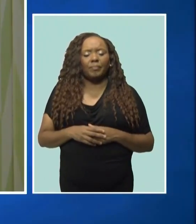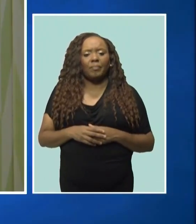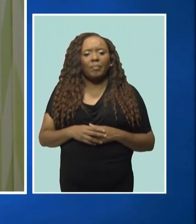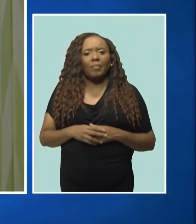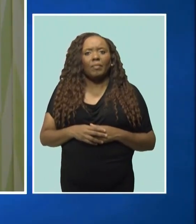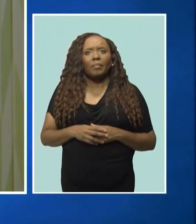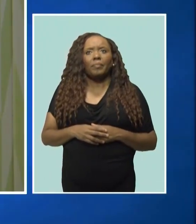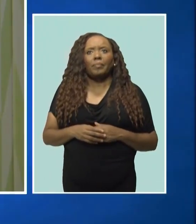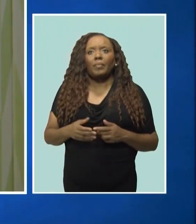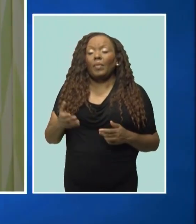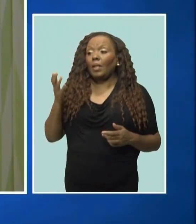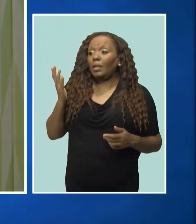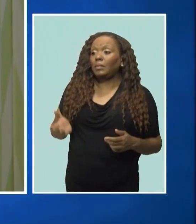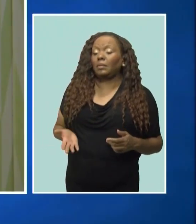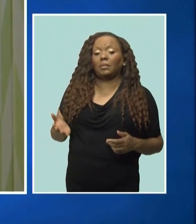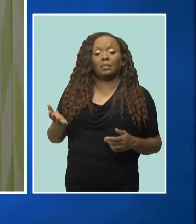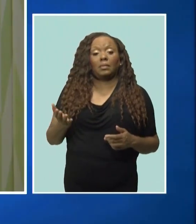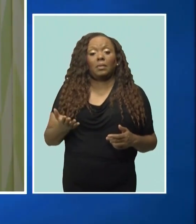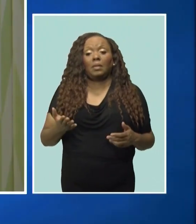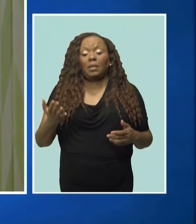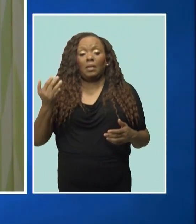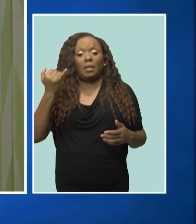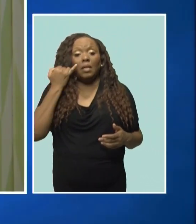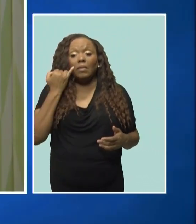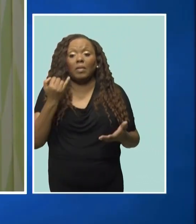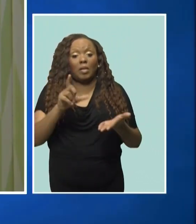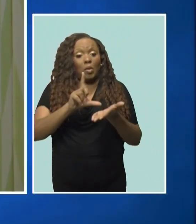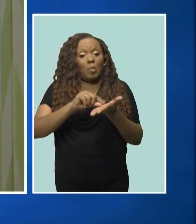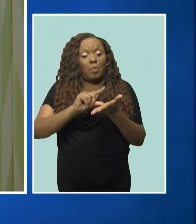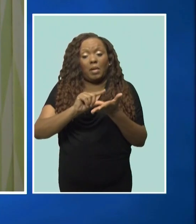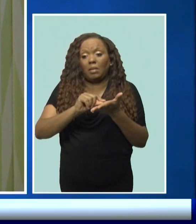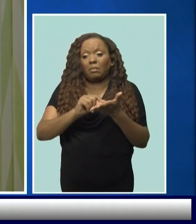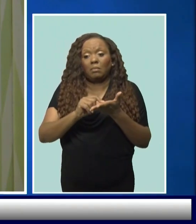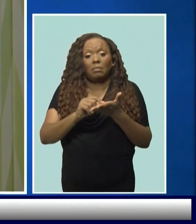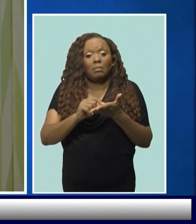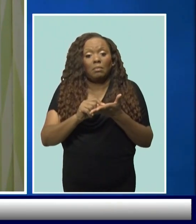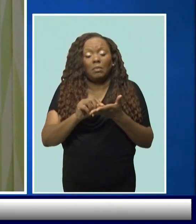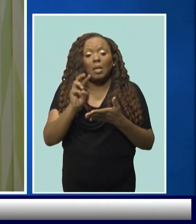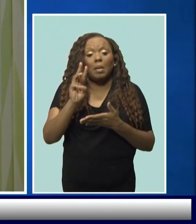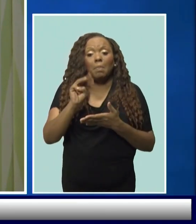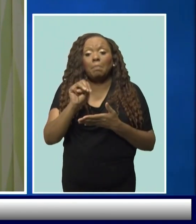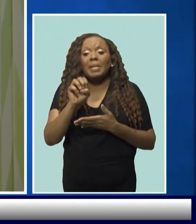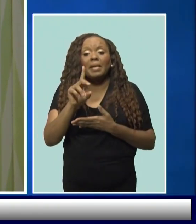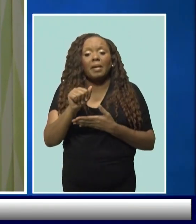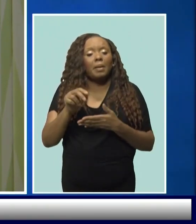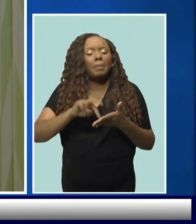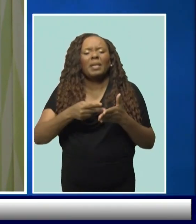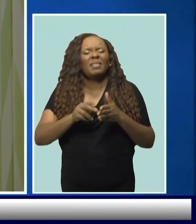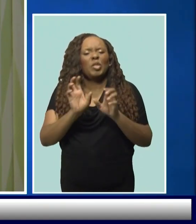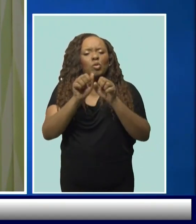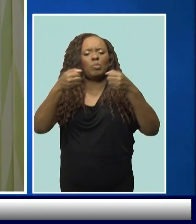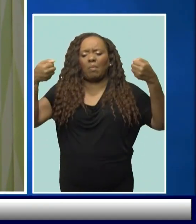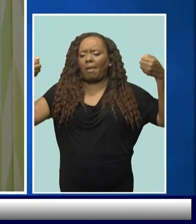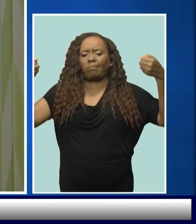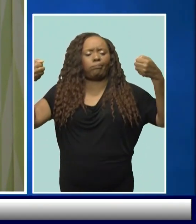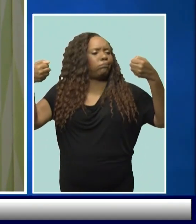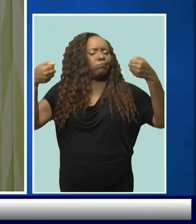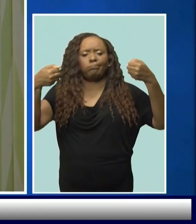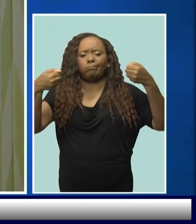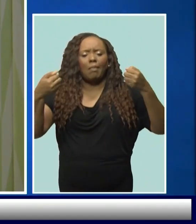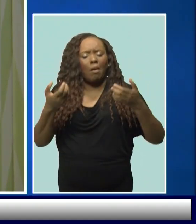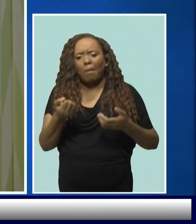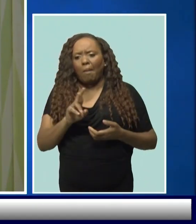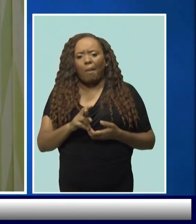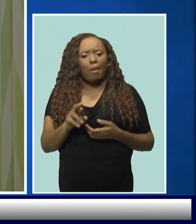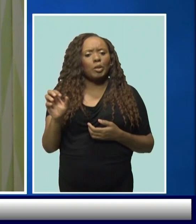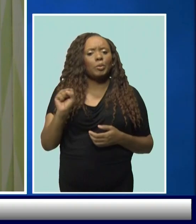Whether we're speaking print, mobile, digital, social, broadcast channels, whatever the